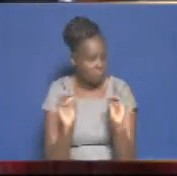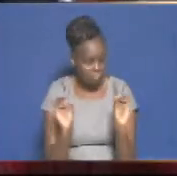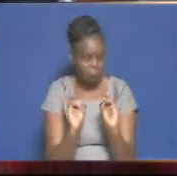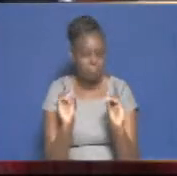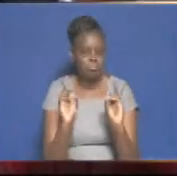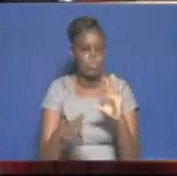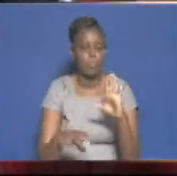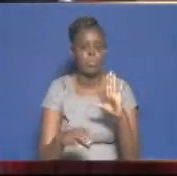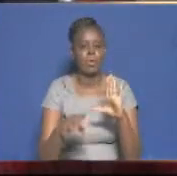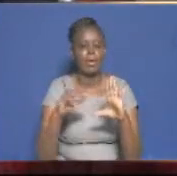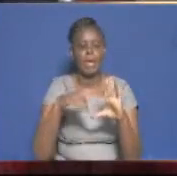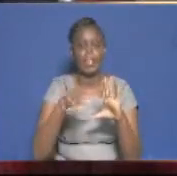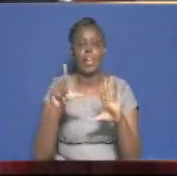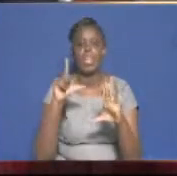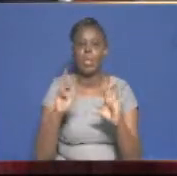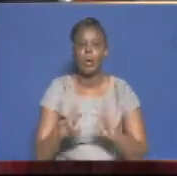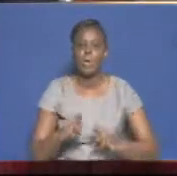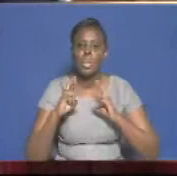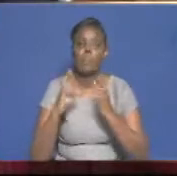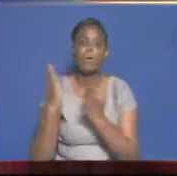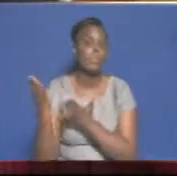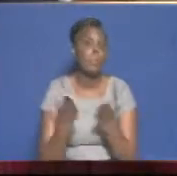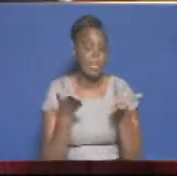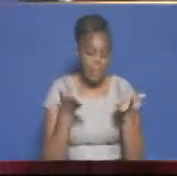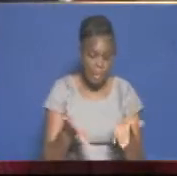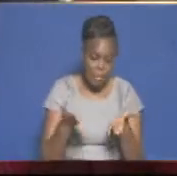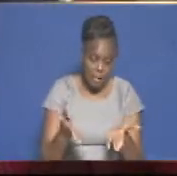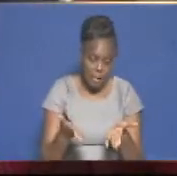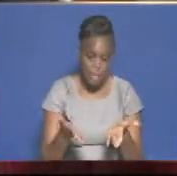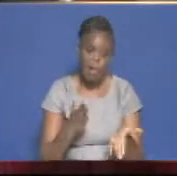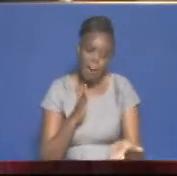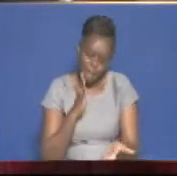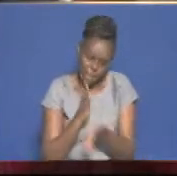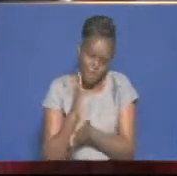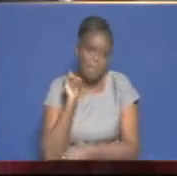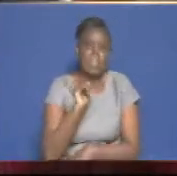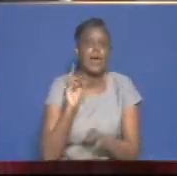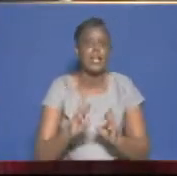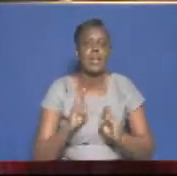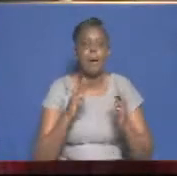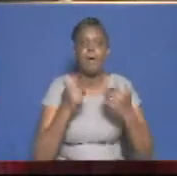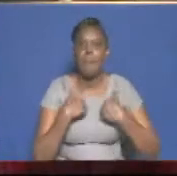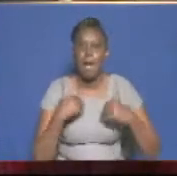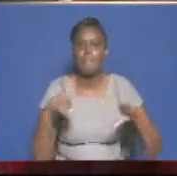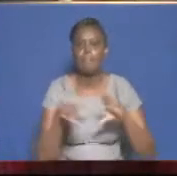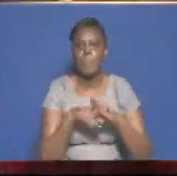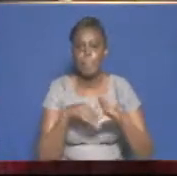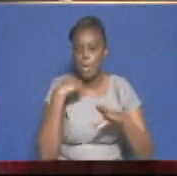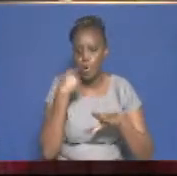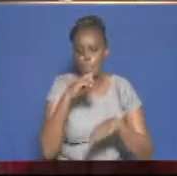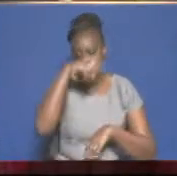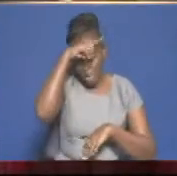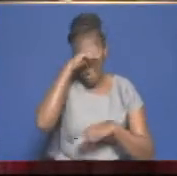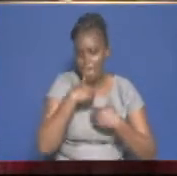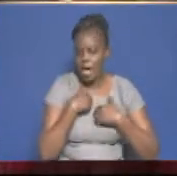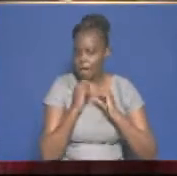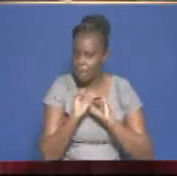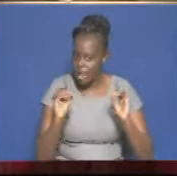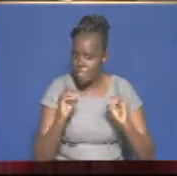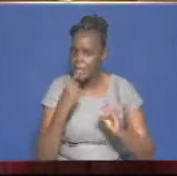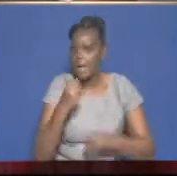statute law. Instead, the report they should bring here is to affirm it and have those members who still don't have a degree. And